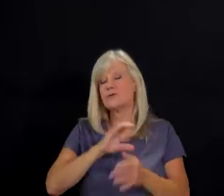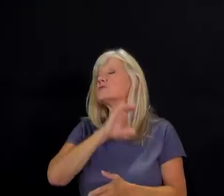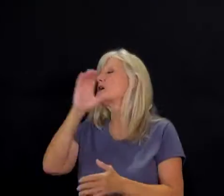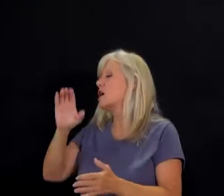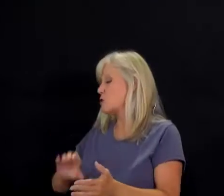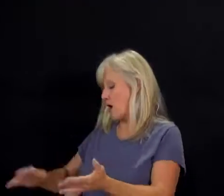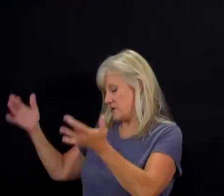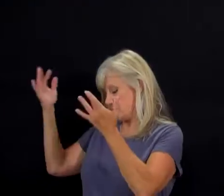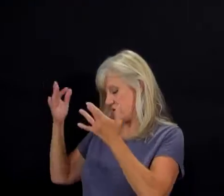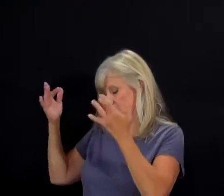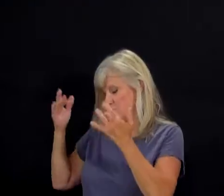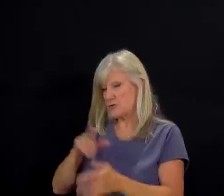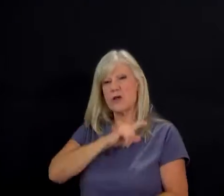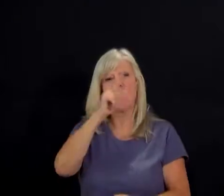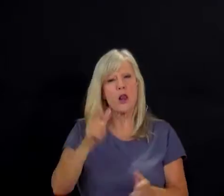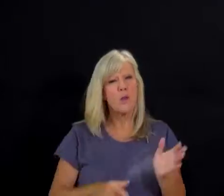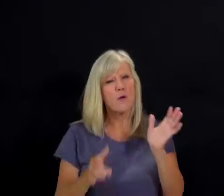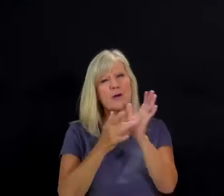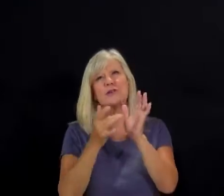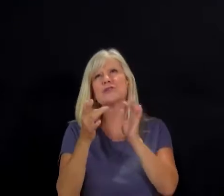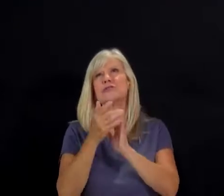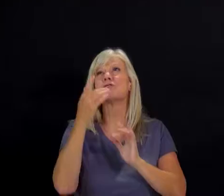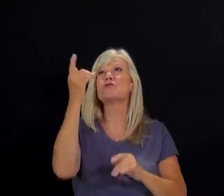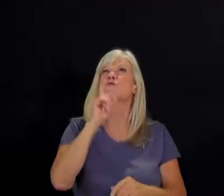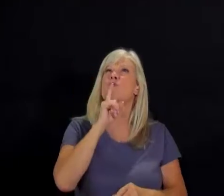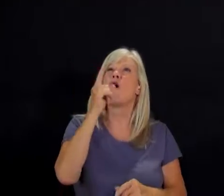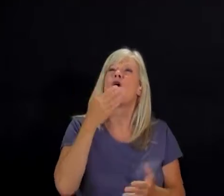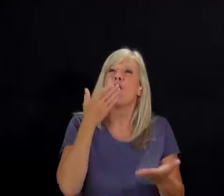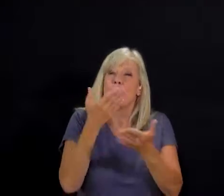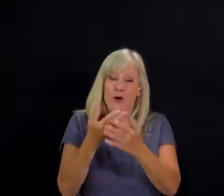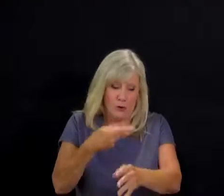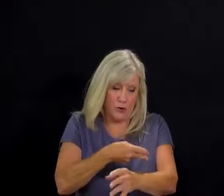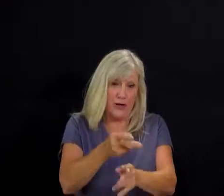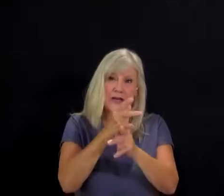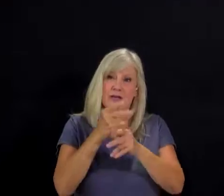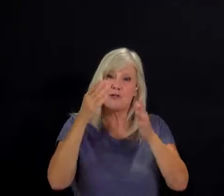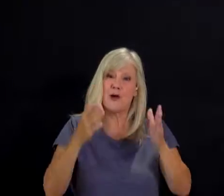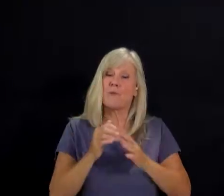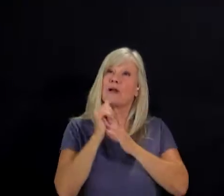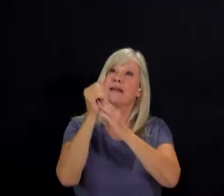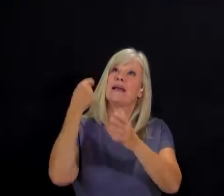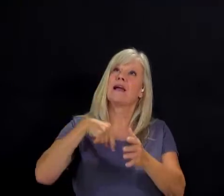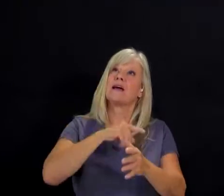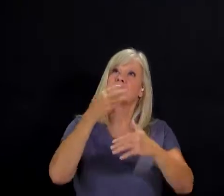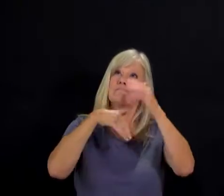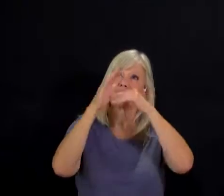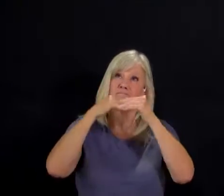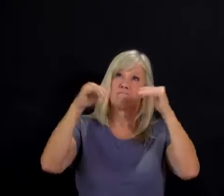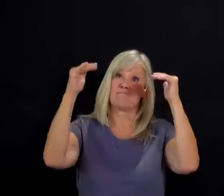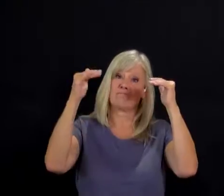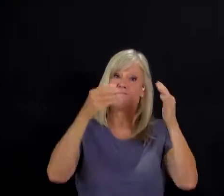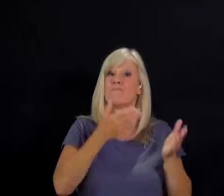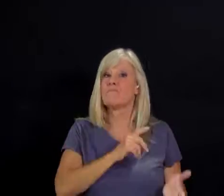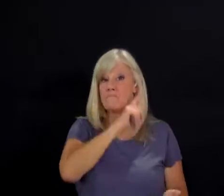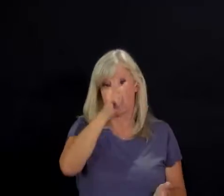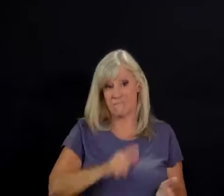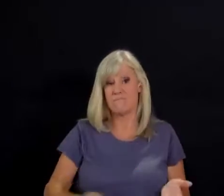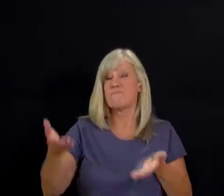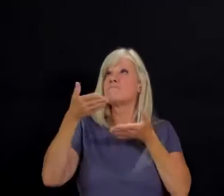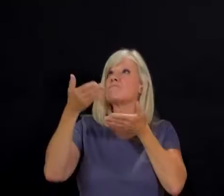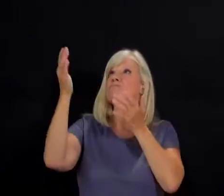have mercy. Lord Jesus, you are the good shepherd leading us into everlasting life. Lord, have